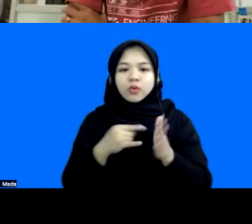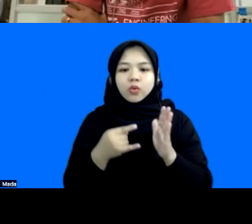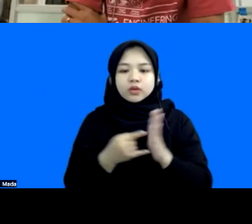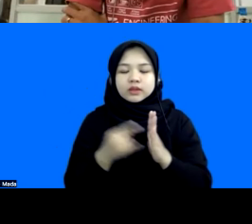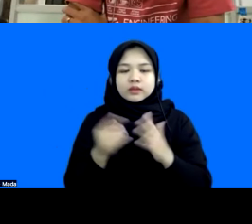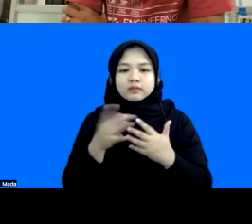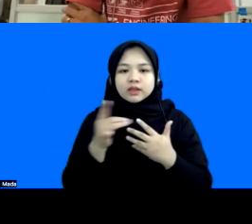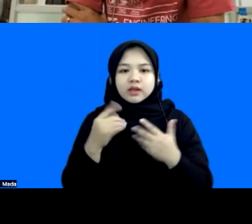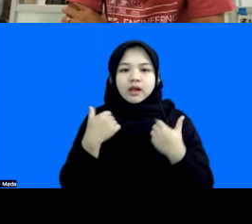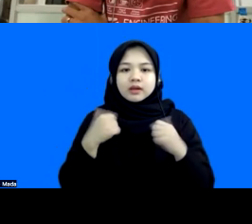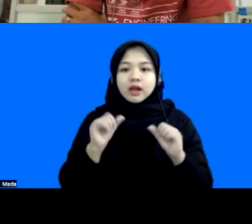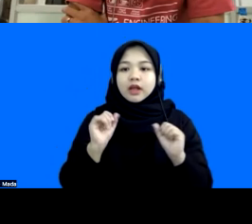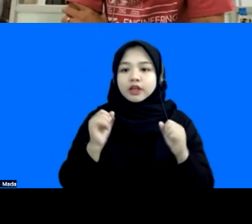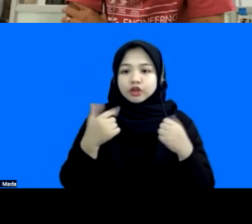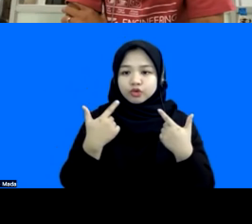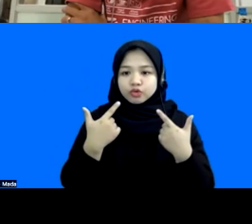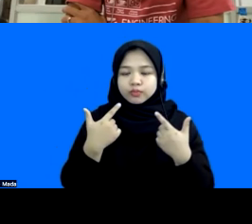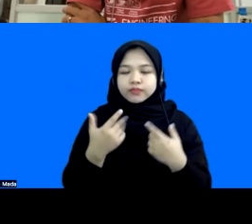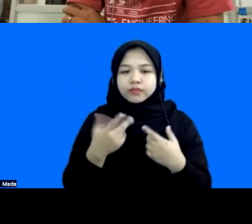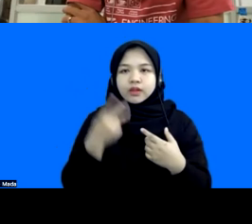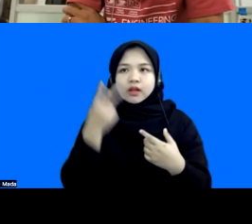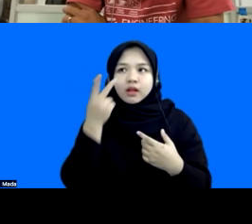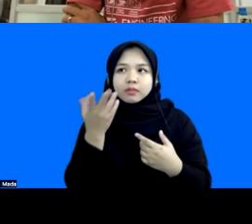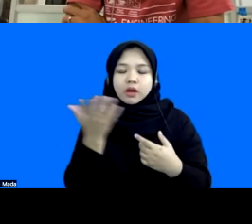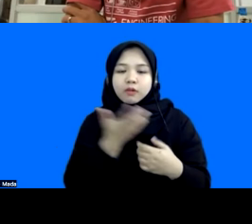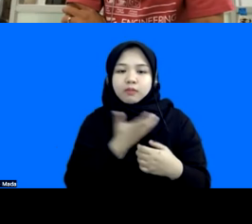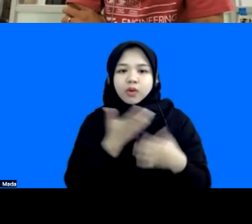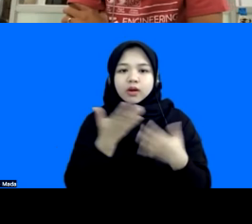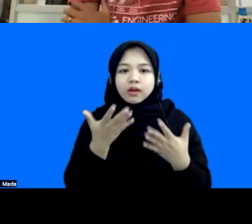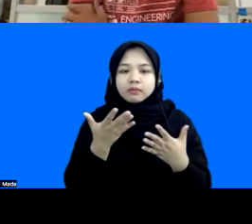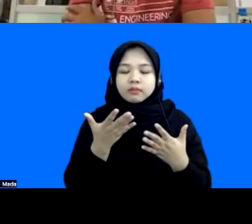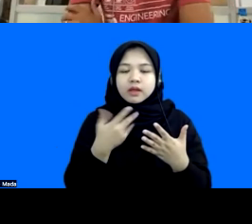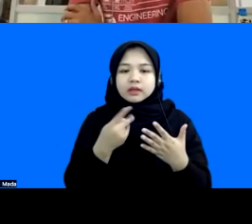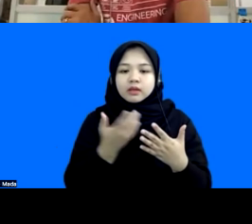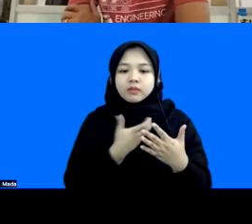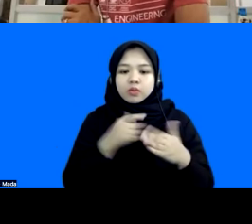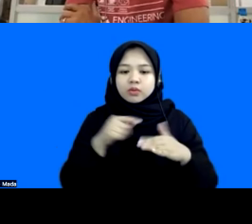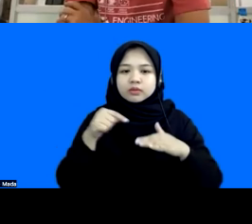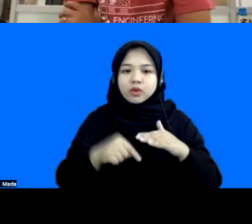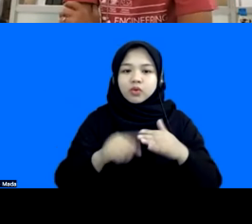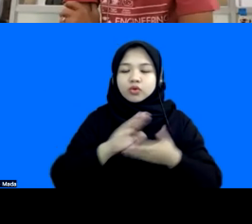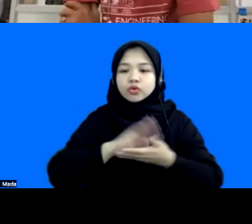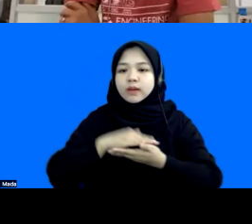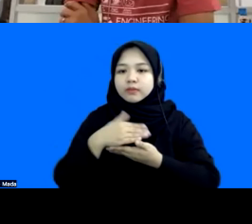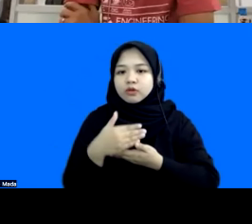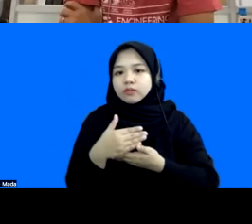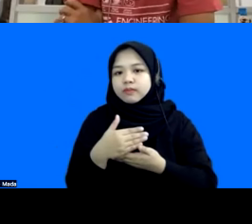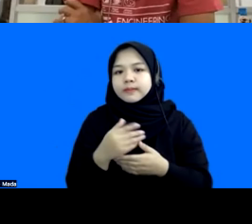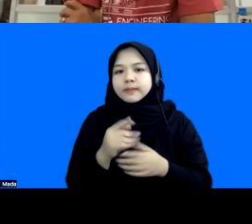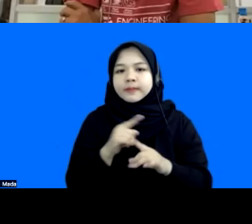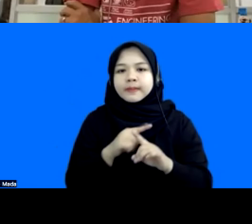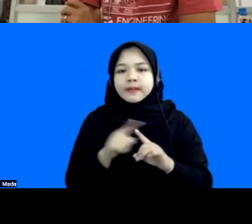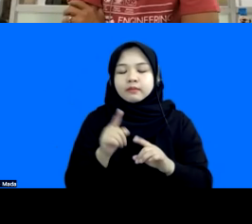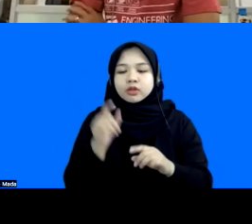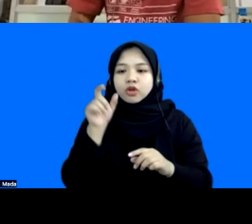what tablets do we want, what specs do we want for our laptops. However, for people without the means, technology enables